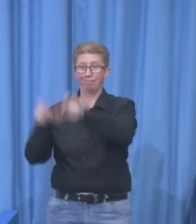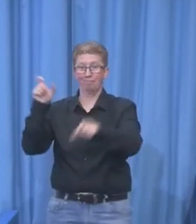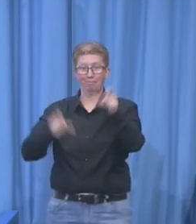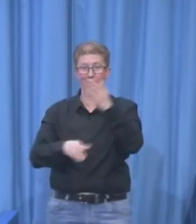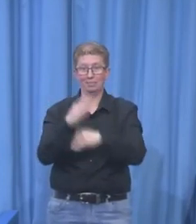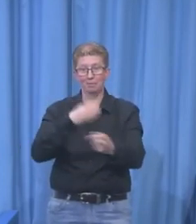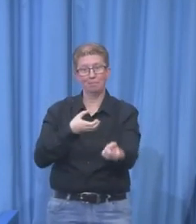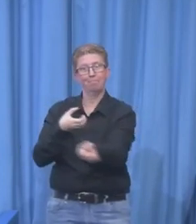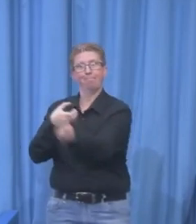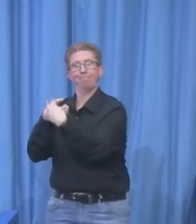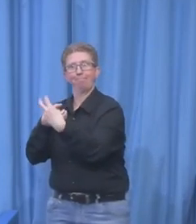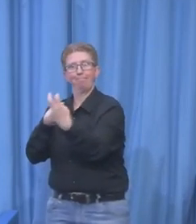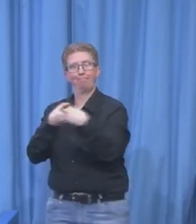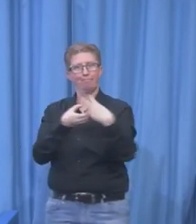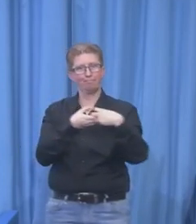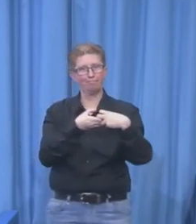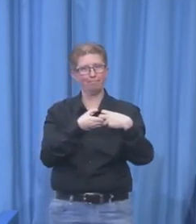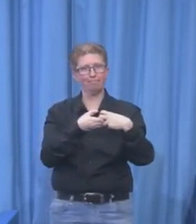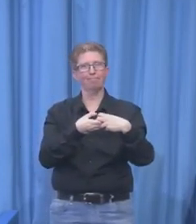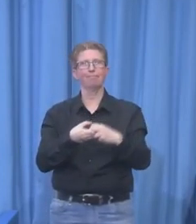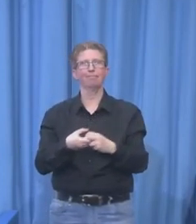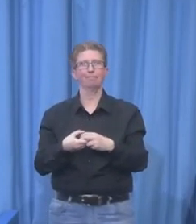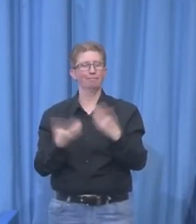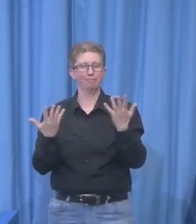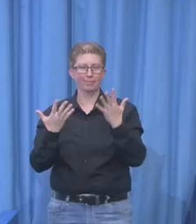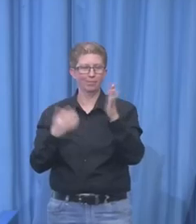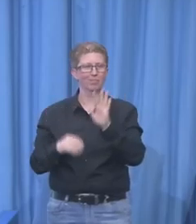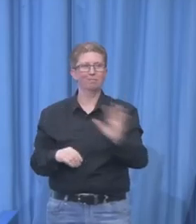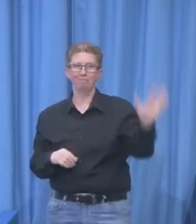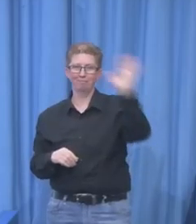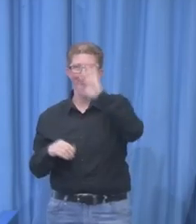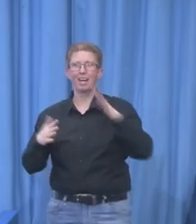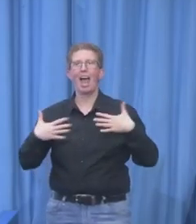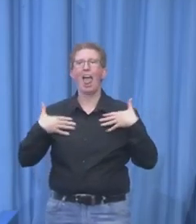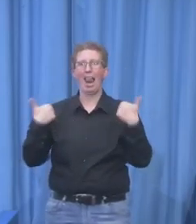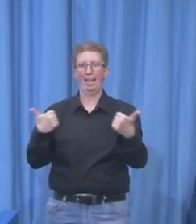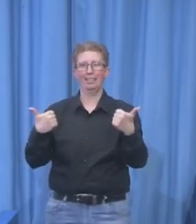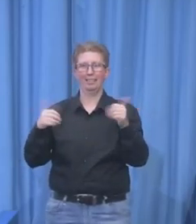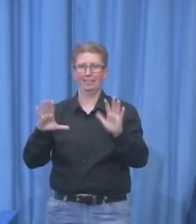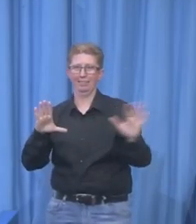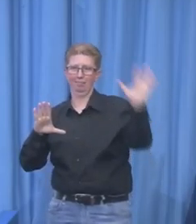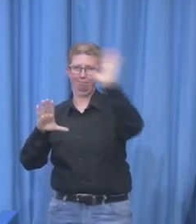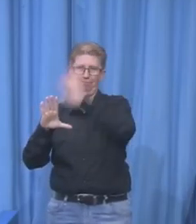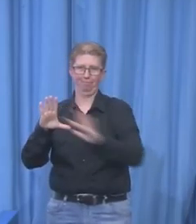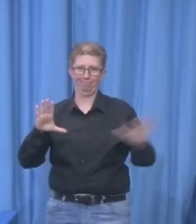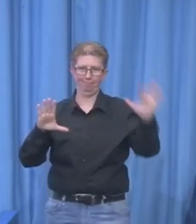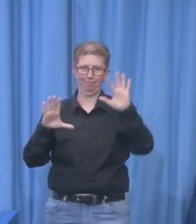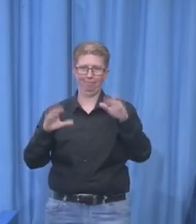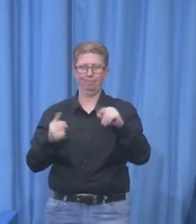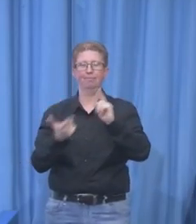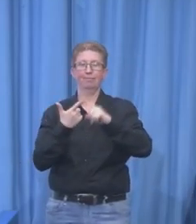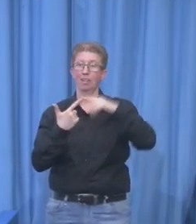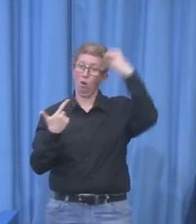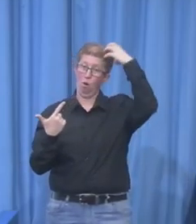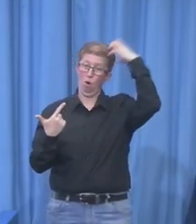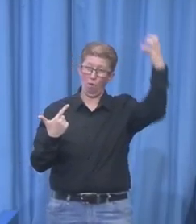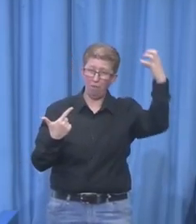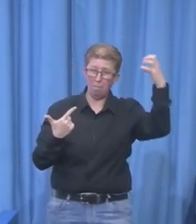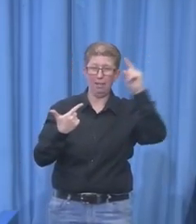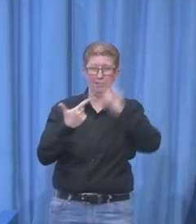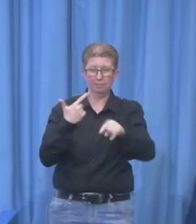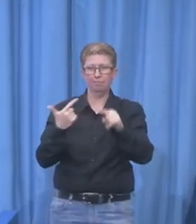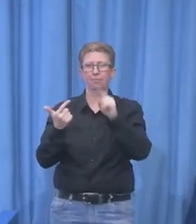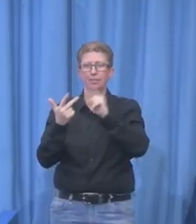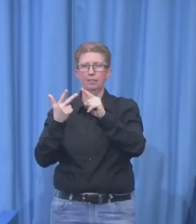working world. Just about anything you want to teach, any skill you want to teach, you can teach in a hospital and take back out into